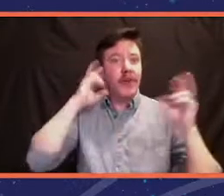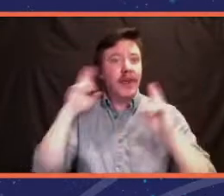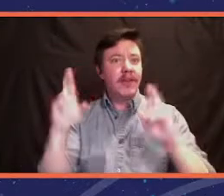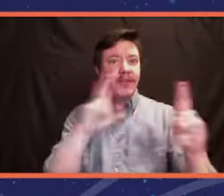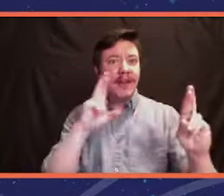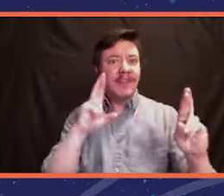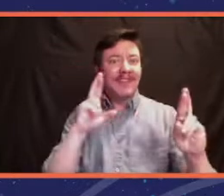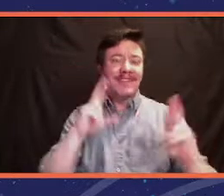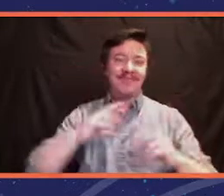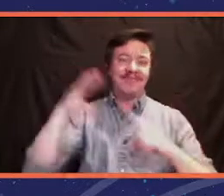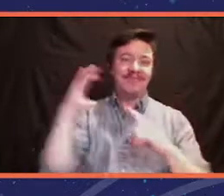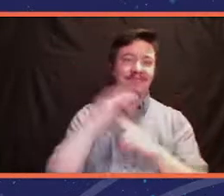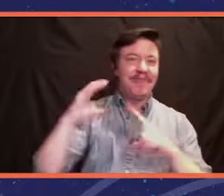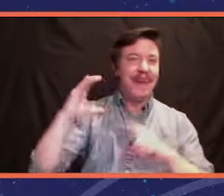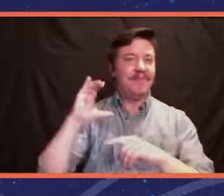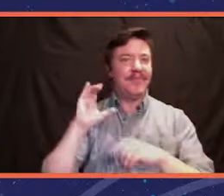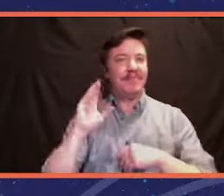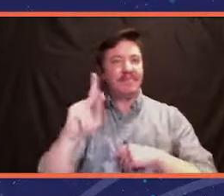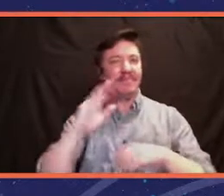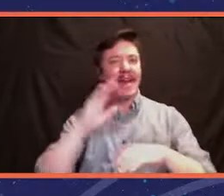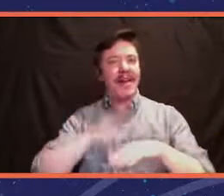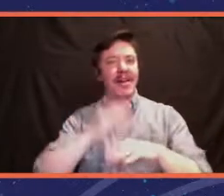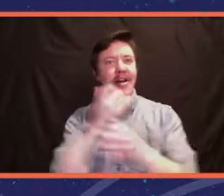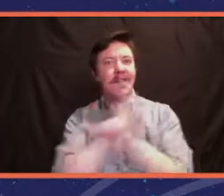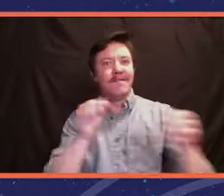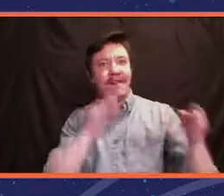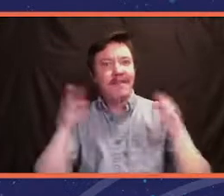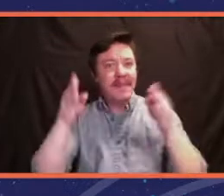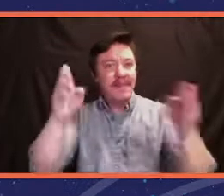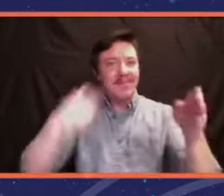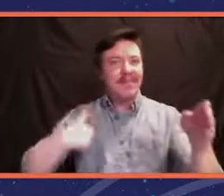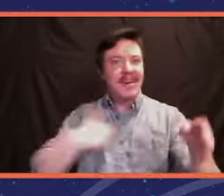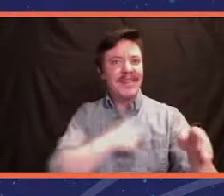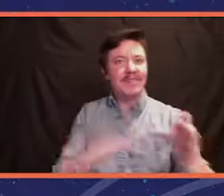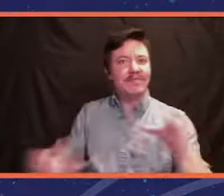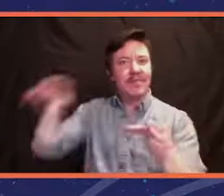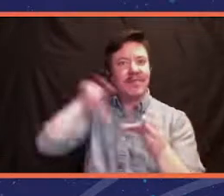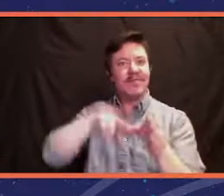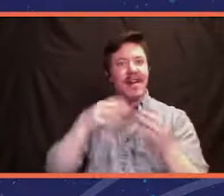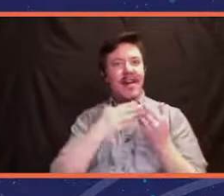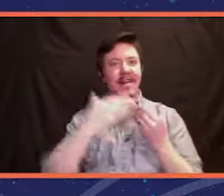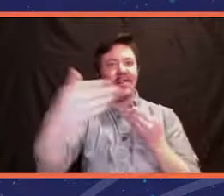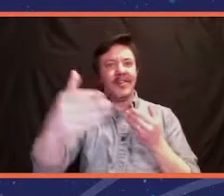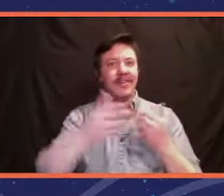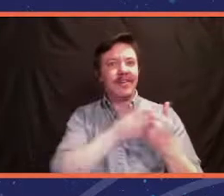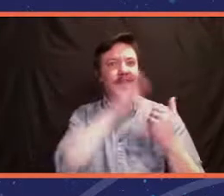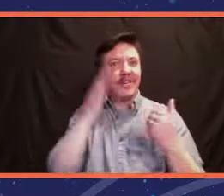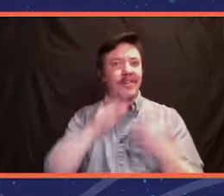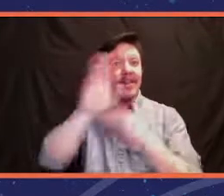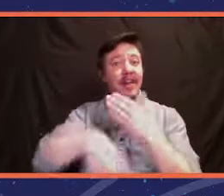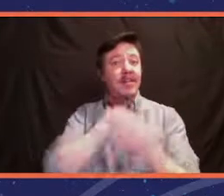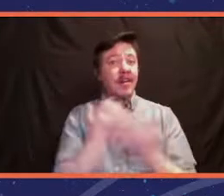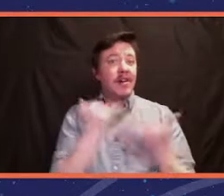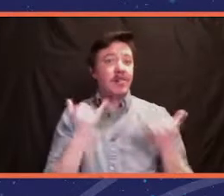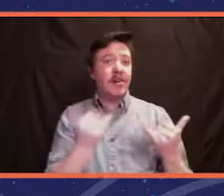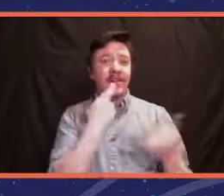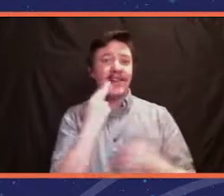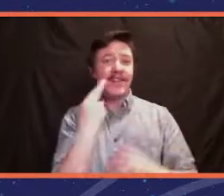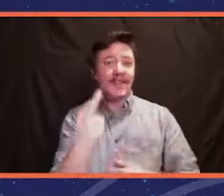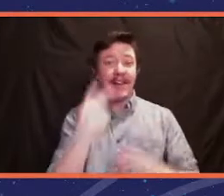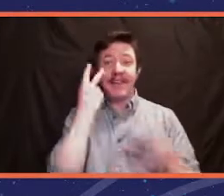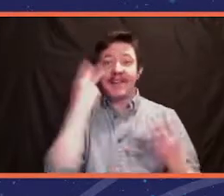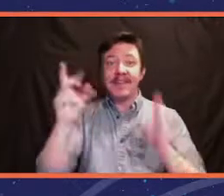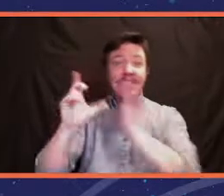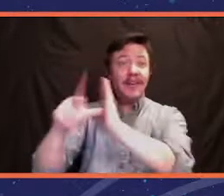be back on the Freedom Express, where we ride into the future as neighbors and arrive into the present as friends. See you later, Freedom